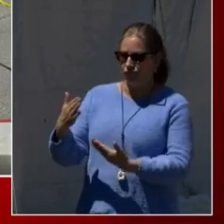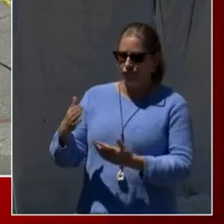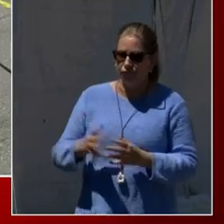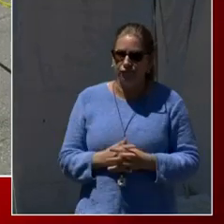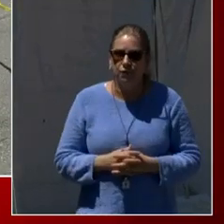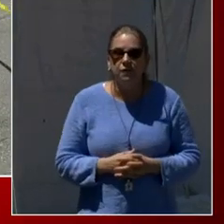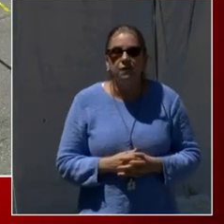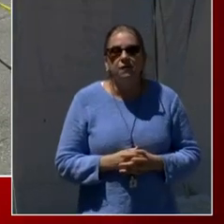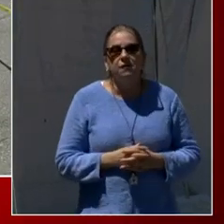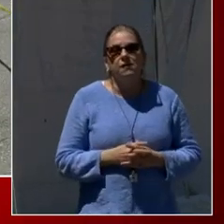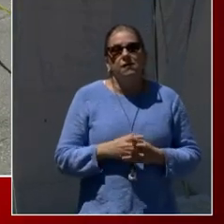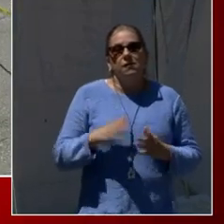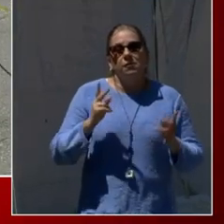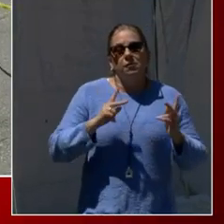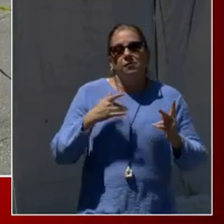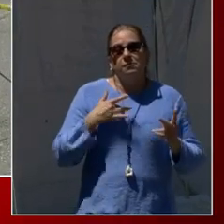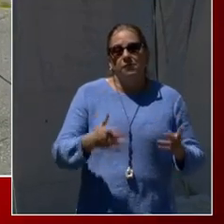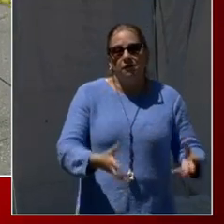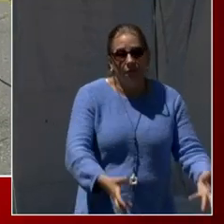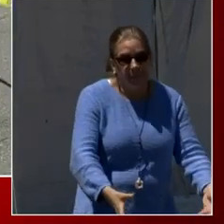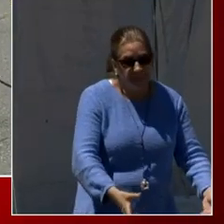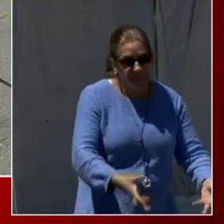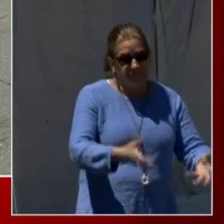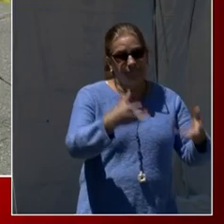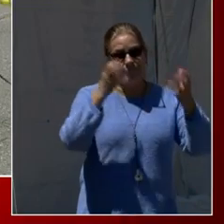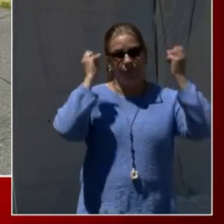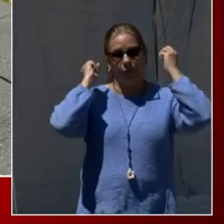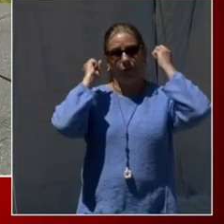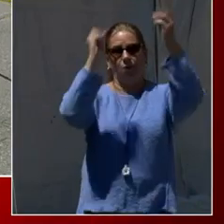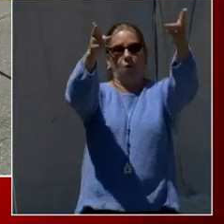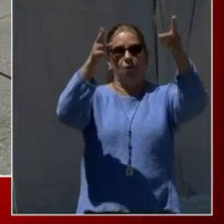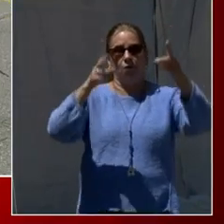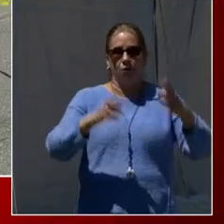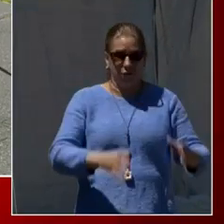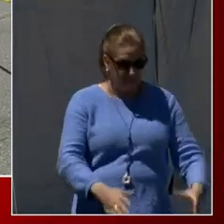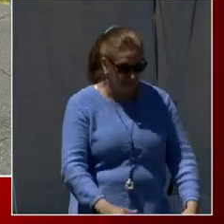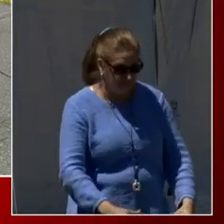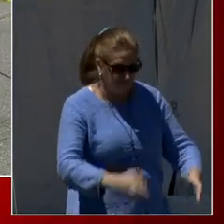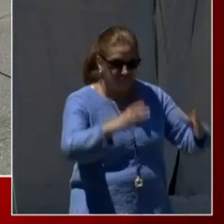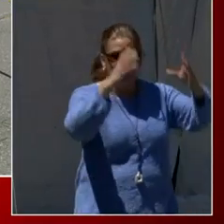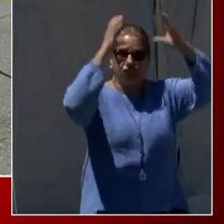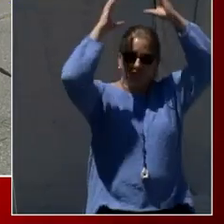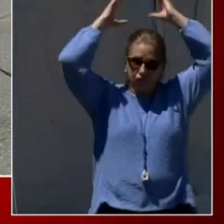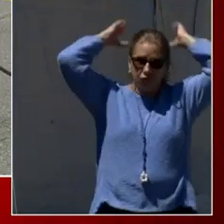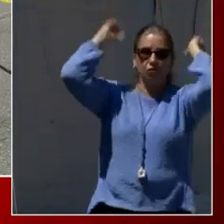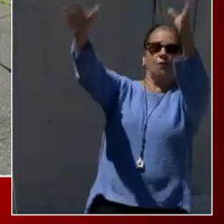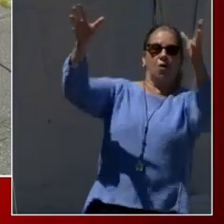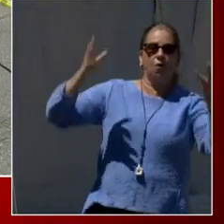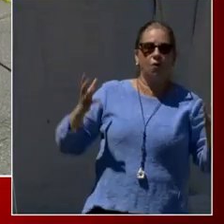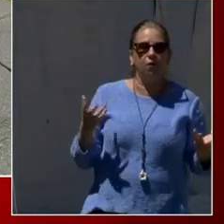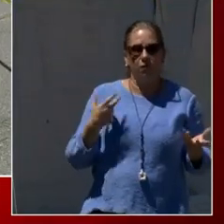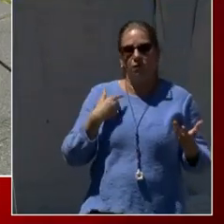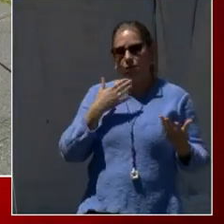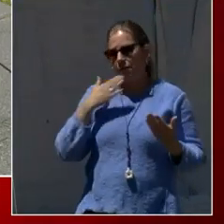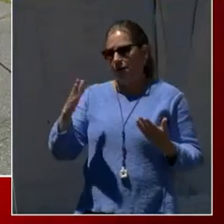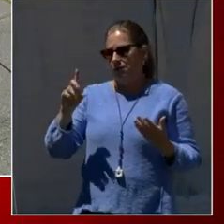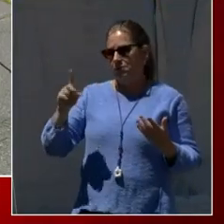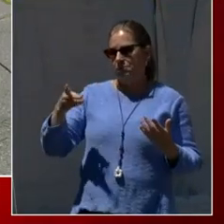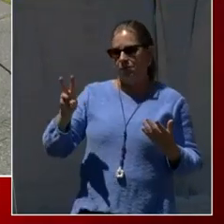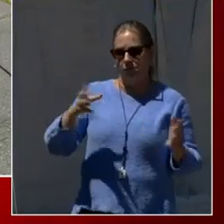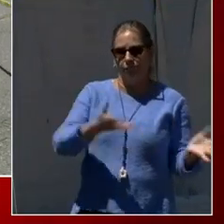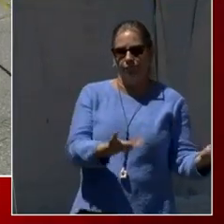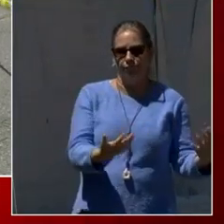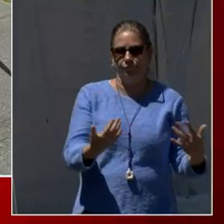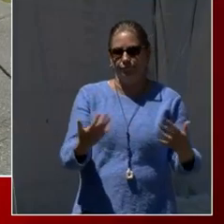projectiles. We know our DC bids were a part of that process as well, and we want them to continue to do